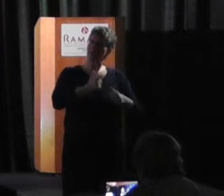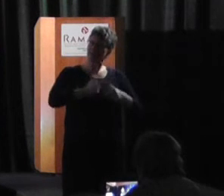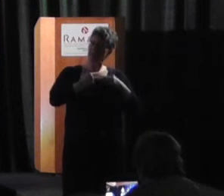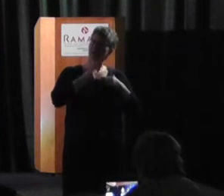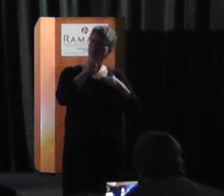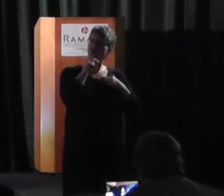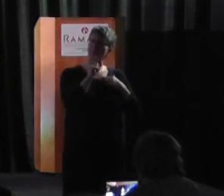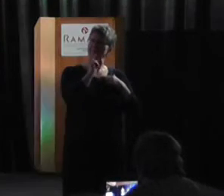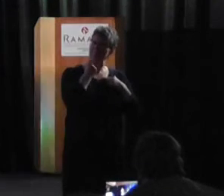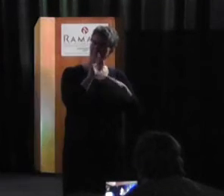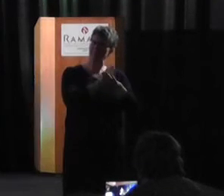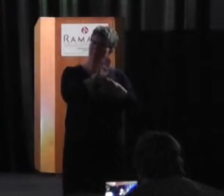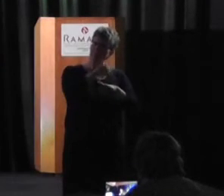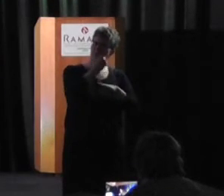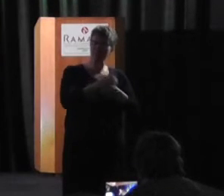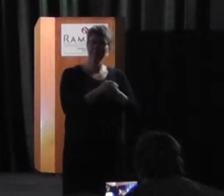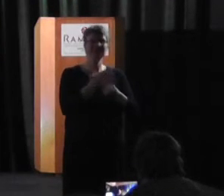Tanya.